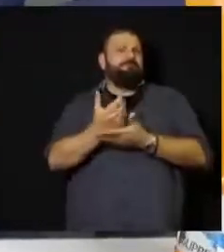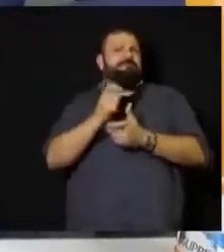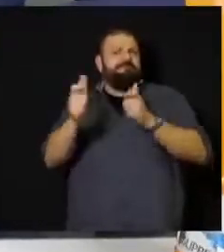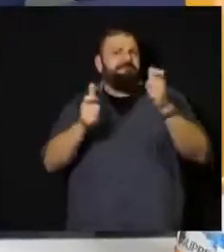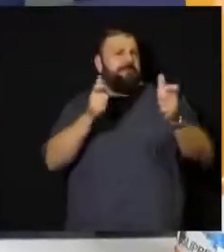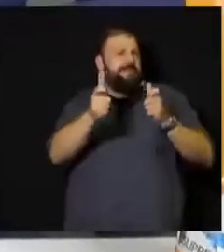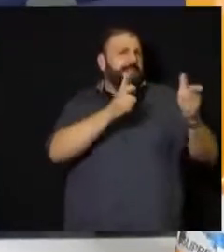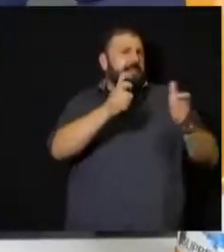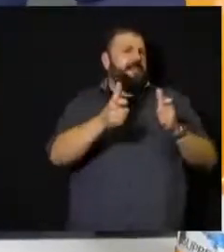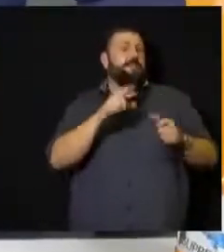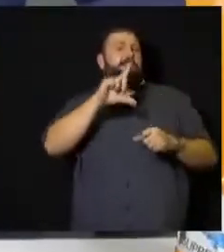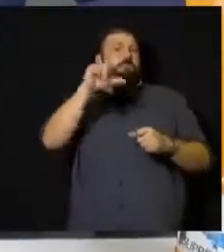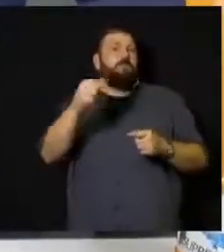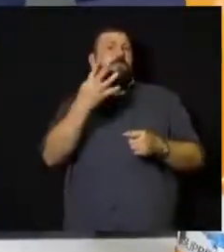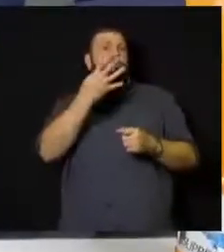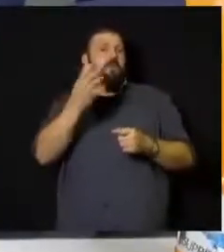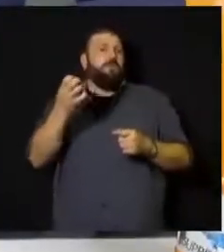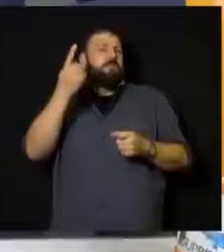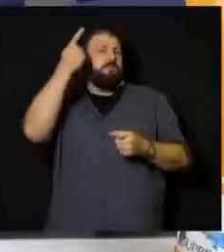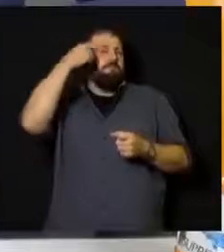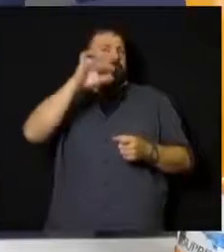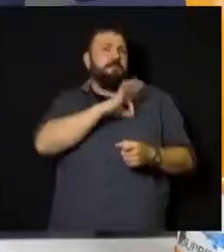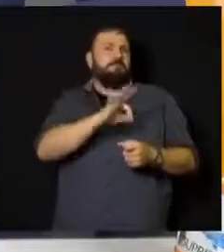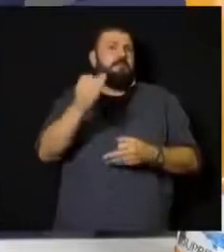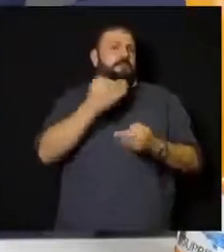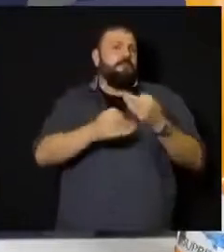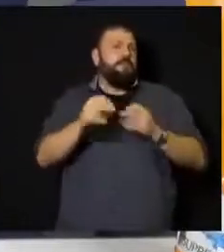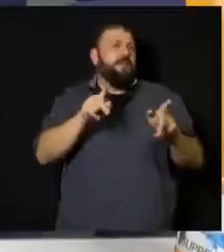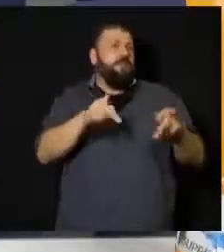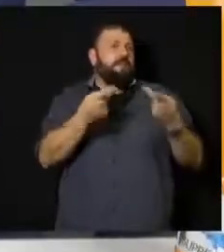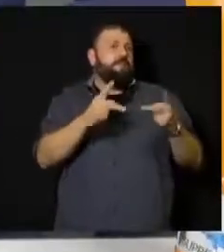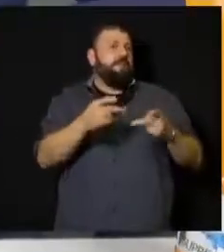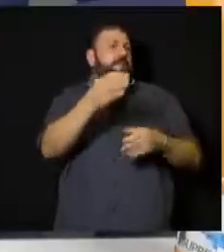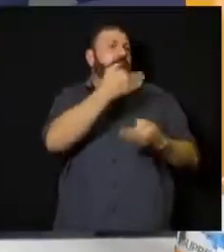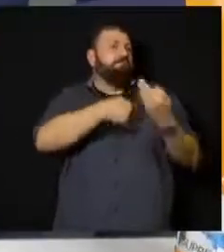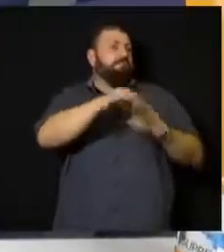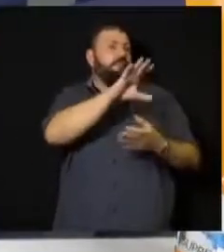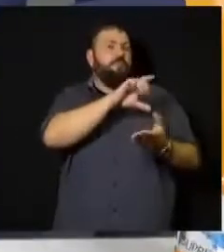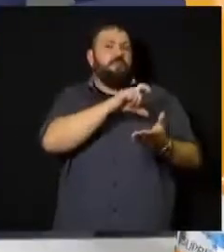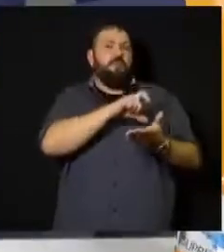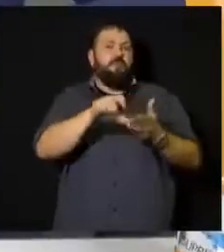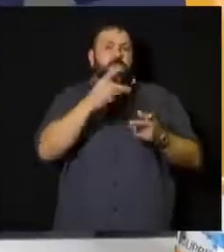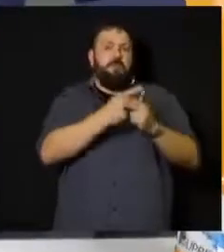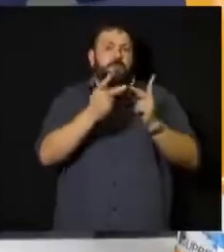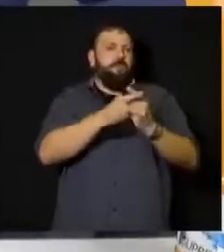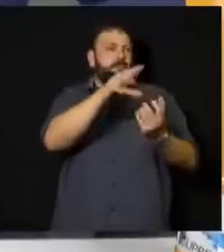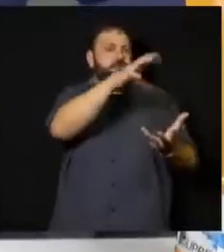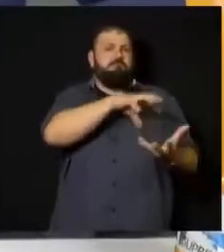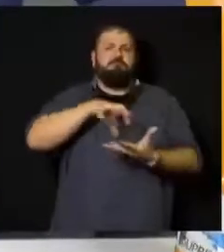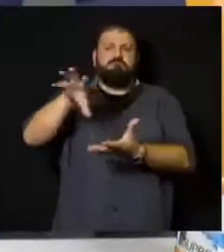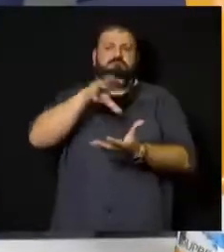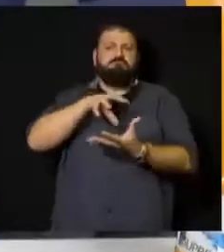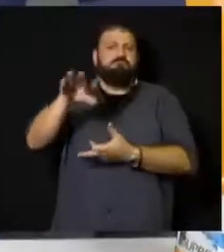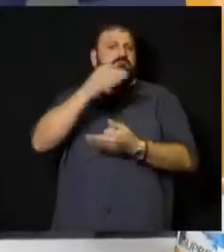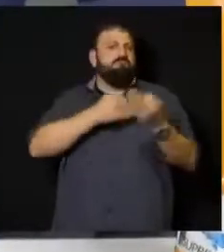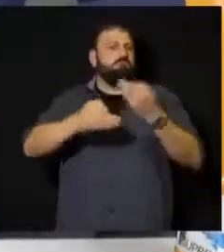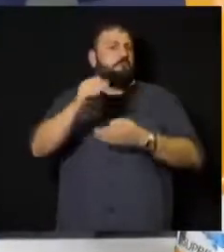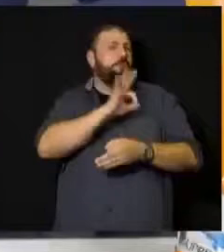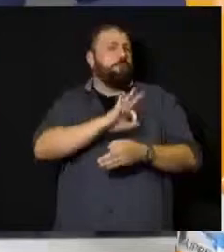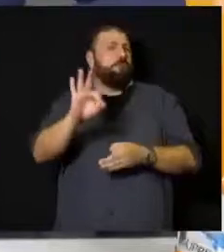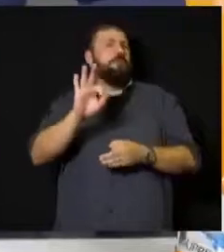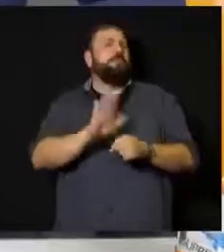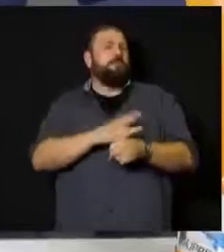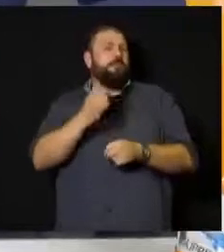then per month we earned 420 only by retail. However, from day number one, we started to do